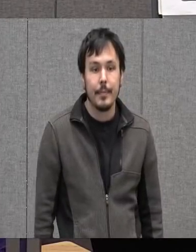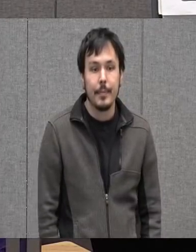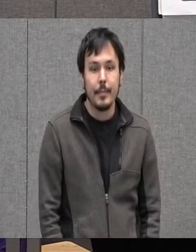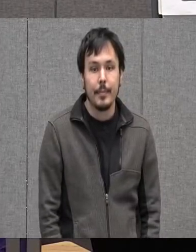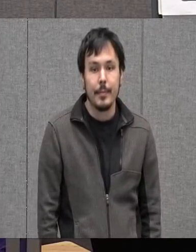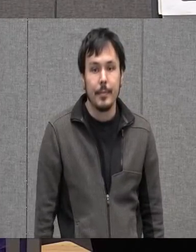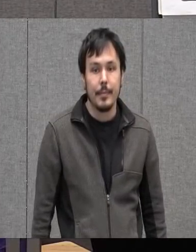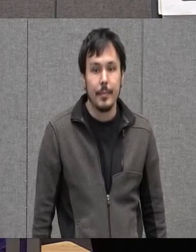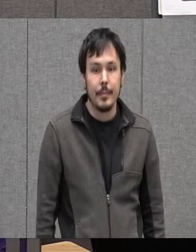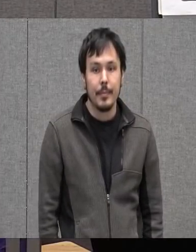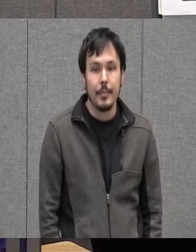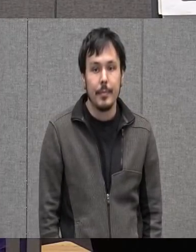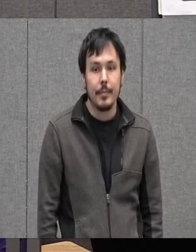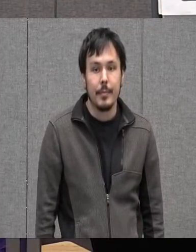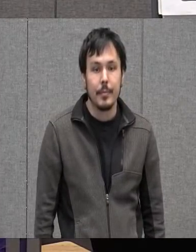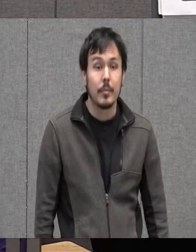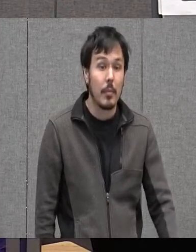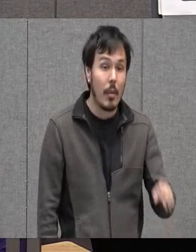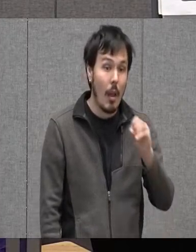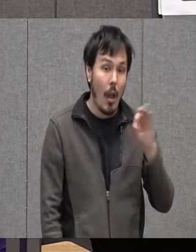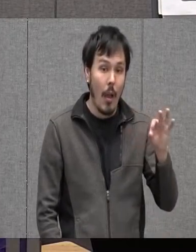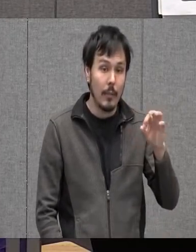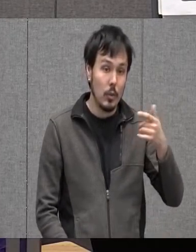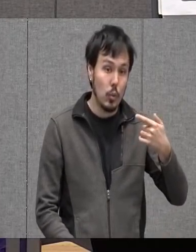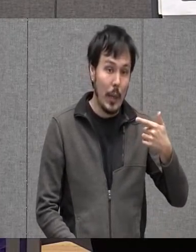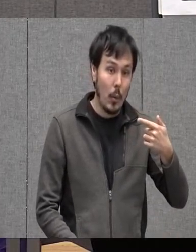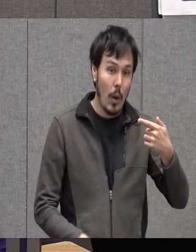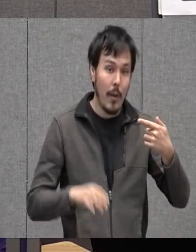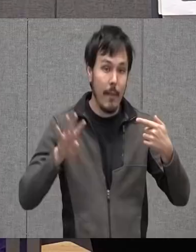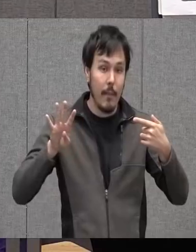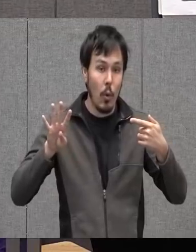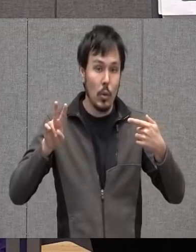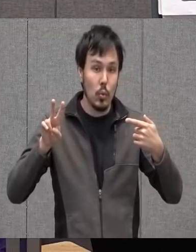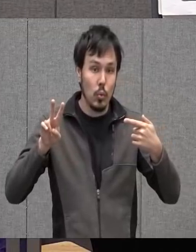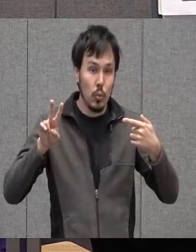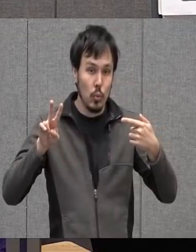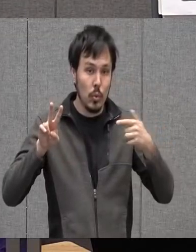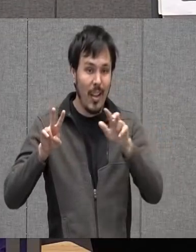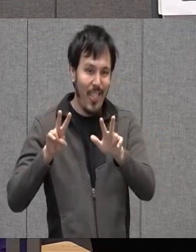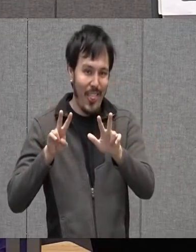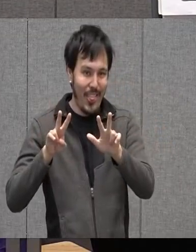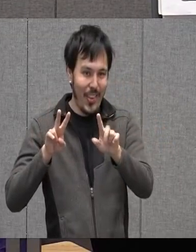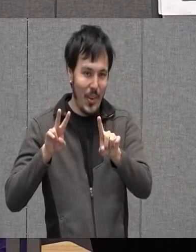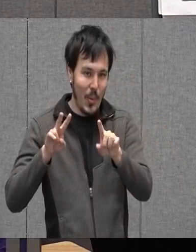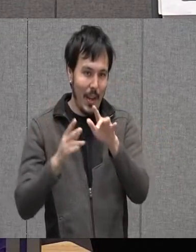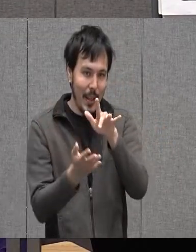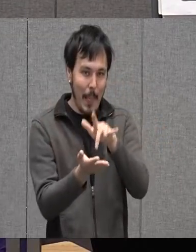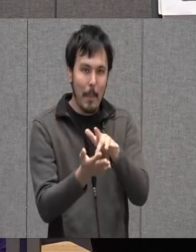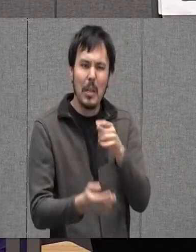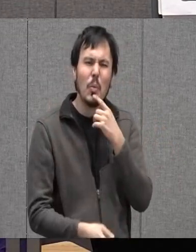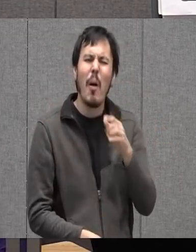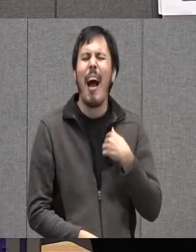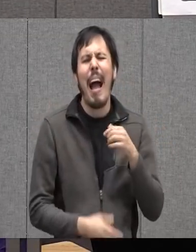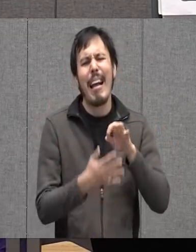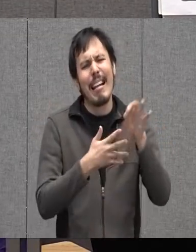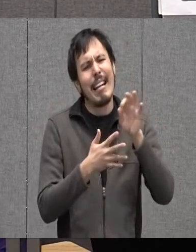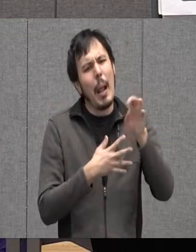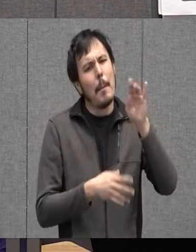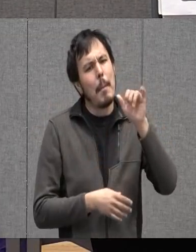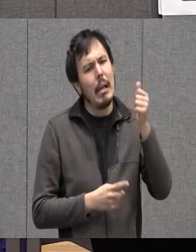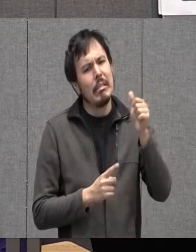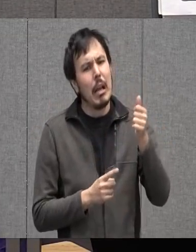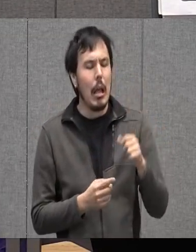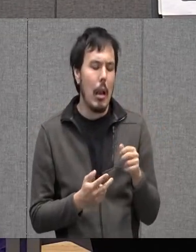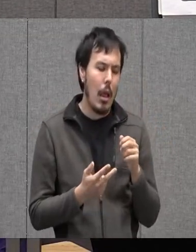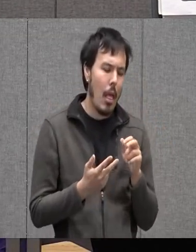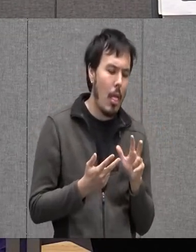of 21 and 42. And some of you may have said, oh, well, I counted by tens, 21,